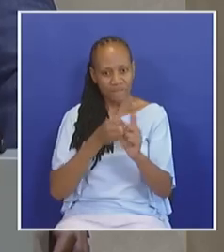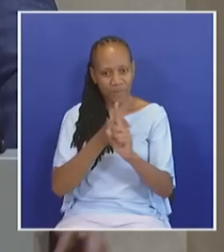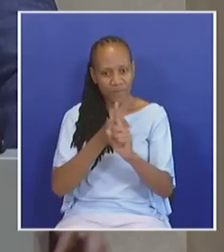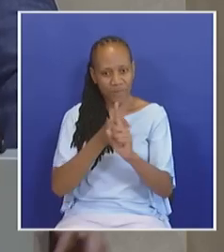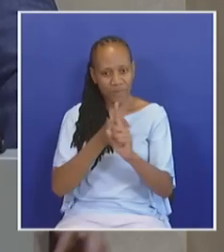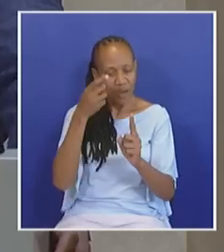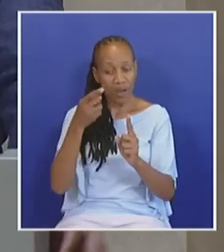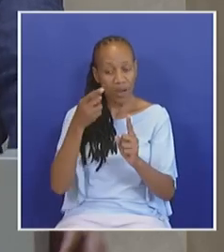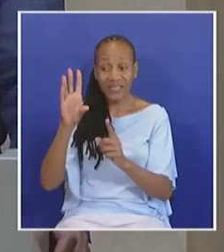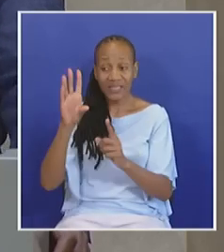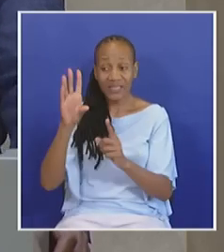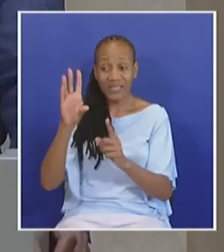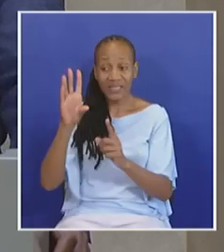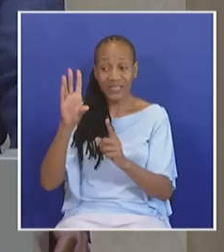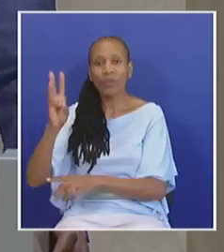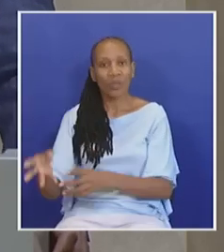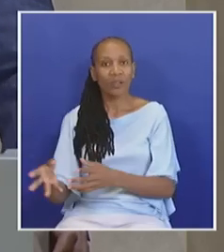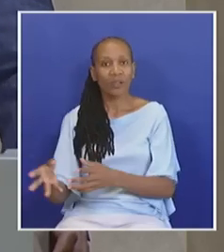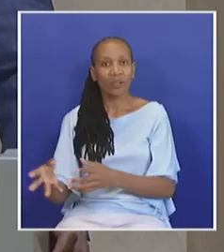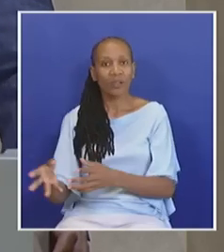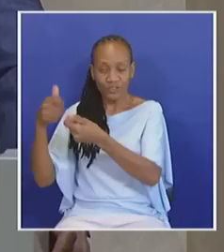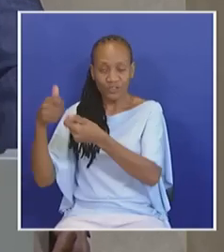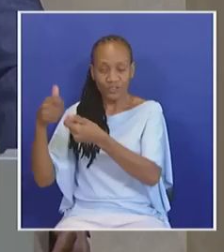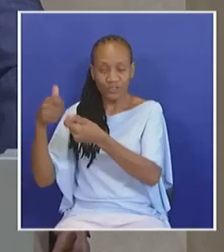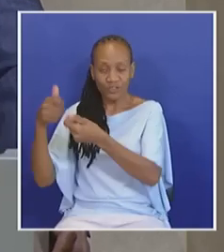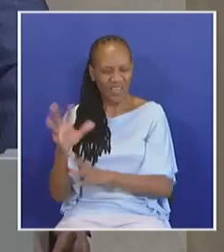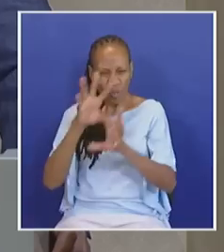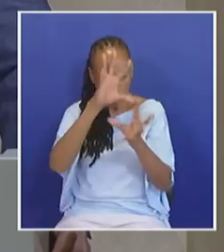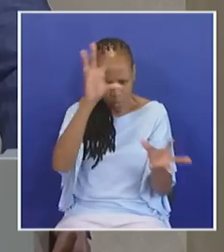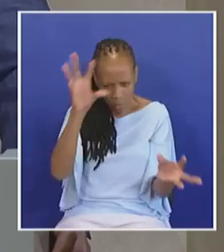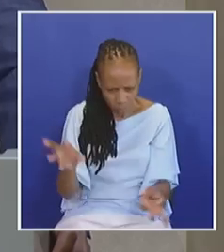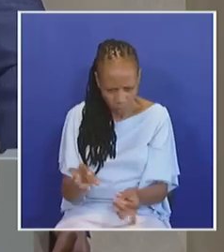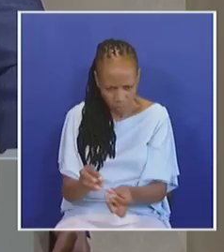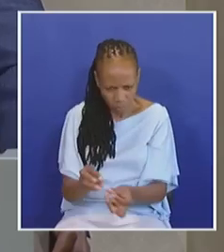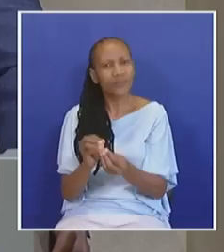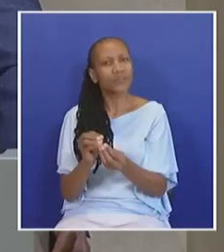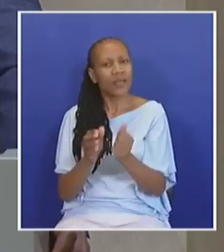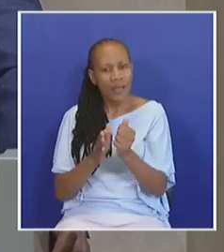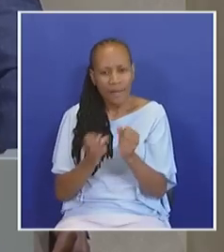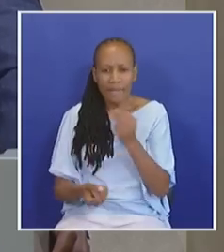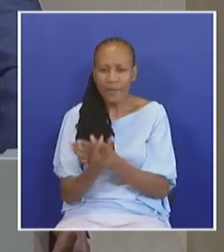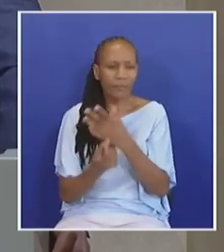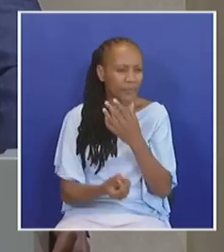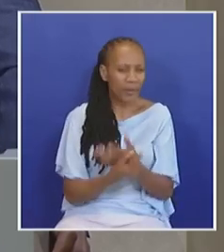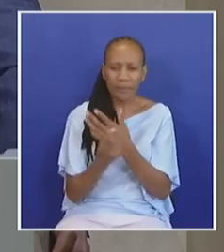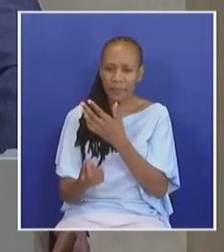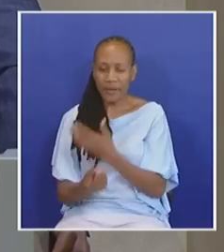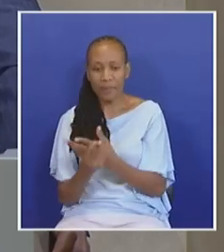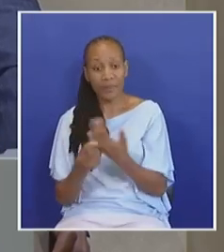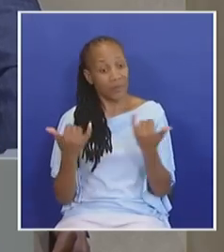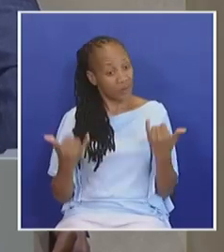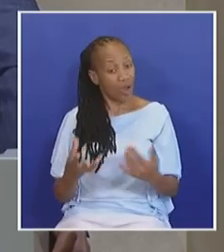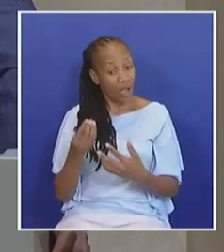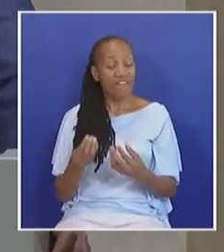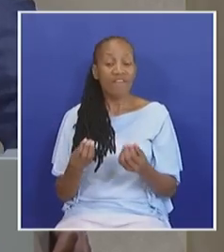predicted chaos. However, Honorable Chair, none of these things came to pass, and the values of democracy and freedom of our birth